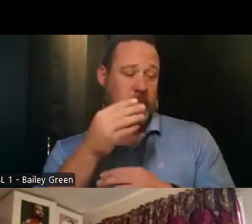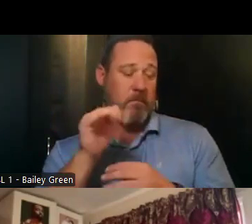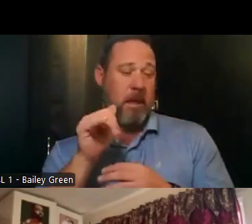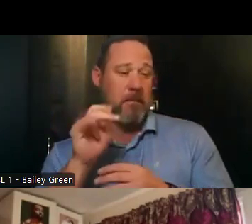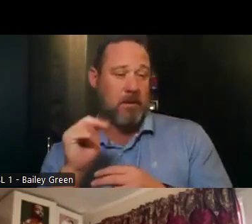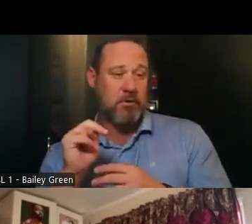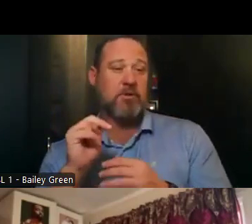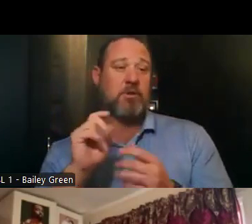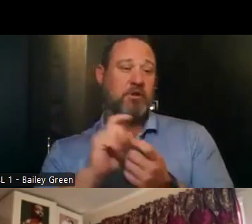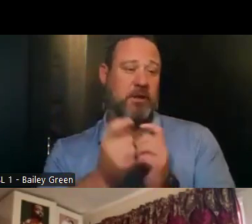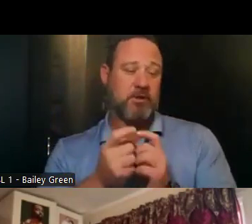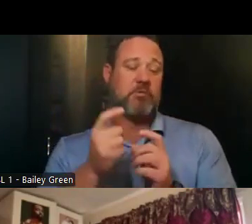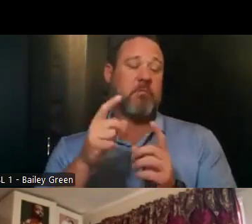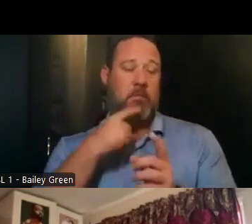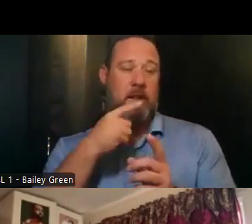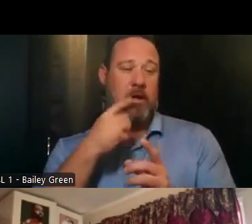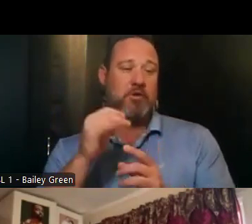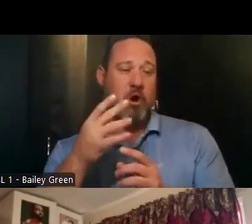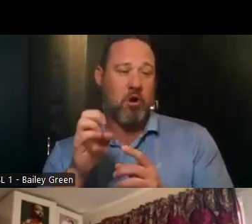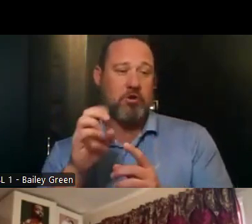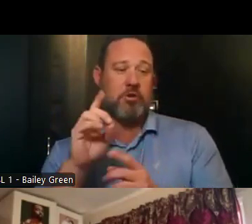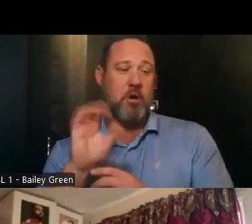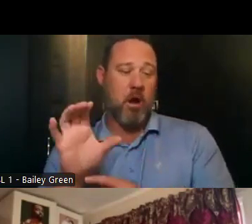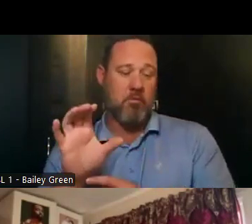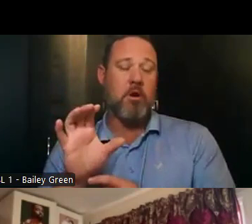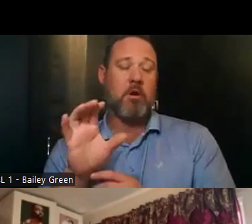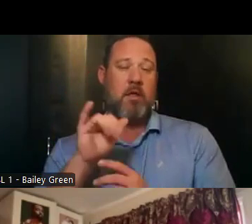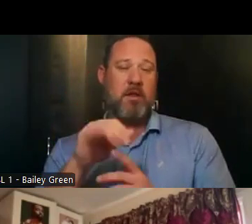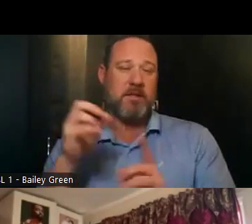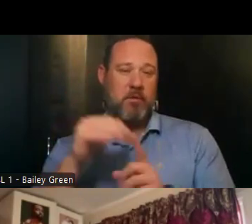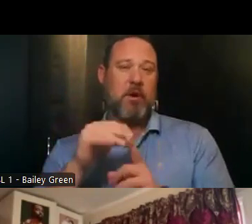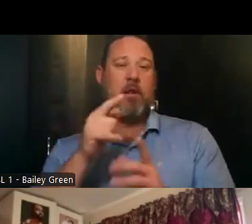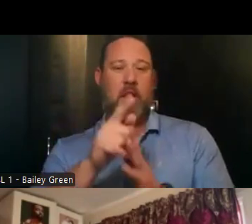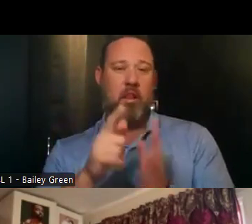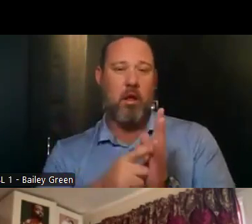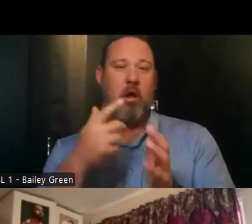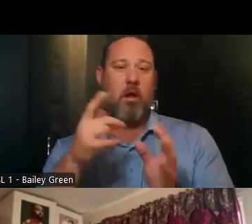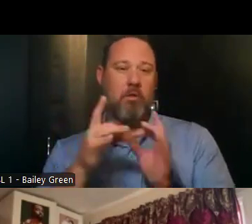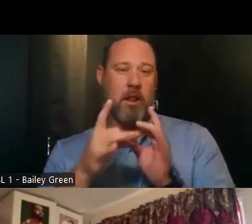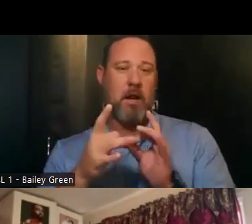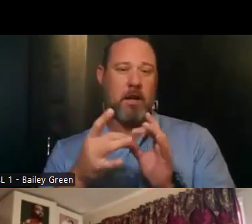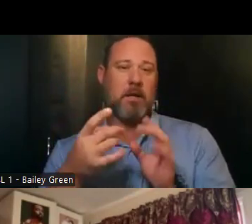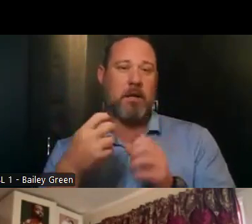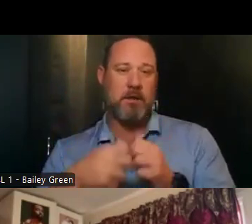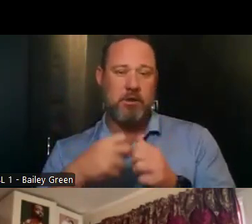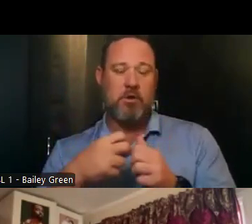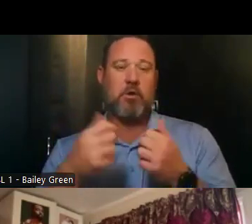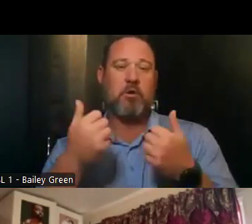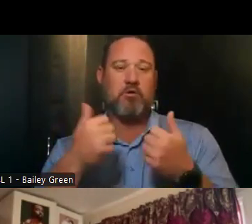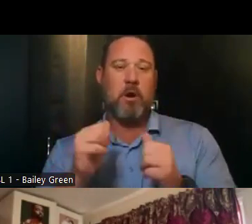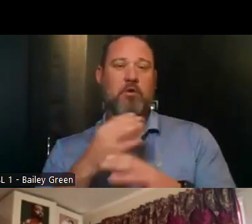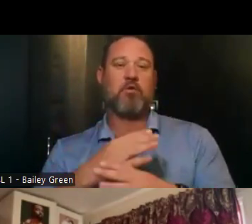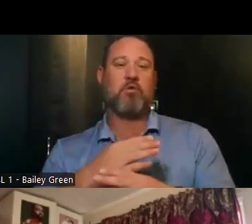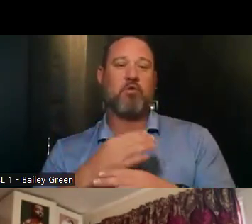to the public charge doctrine, which is an immigration law related issue, basically trying to